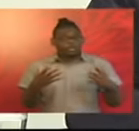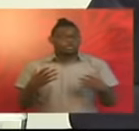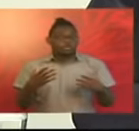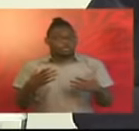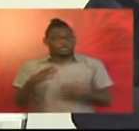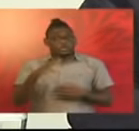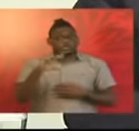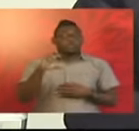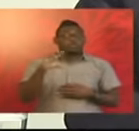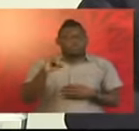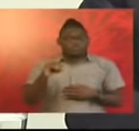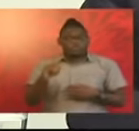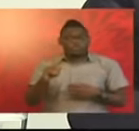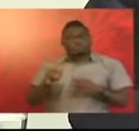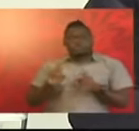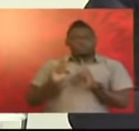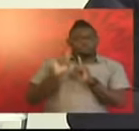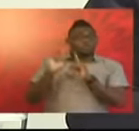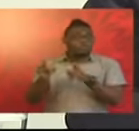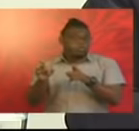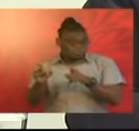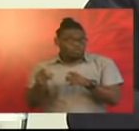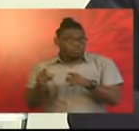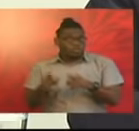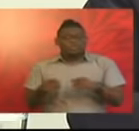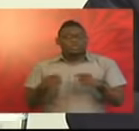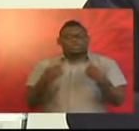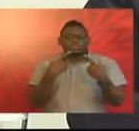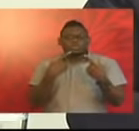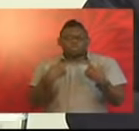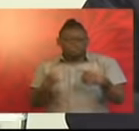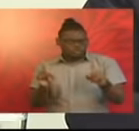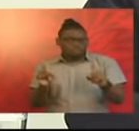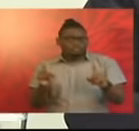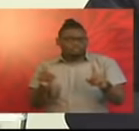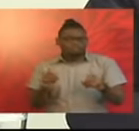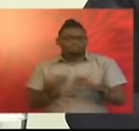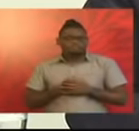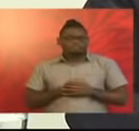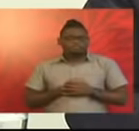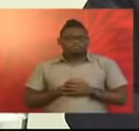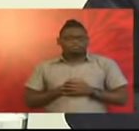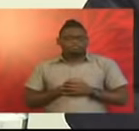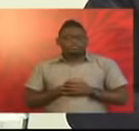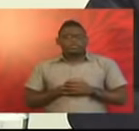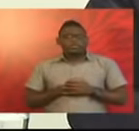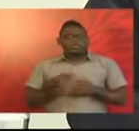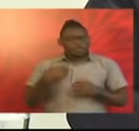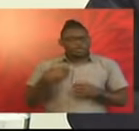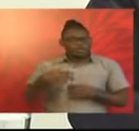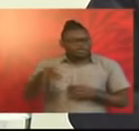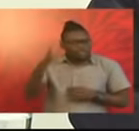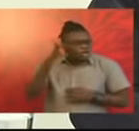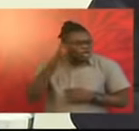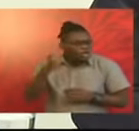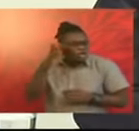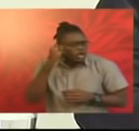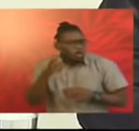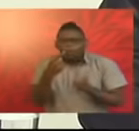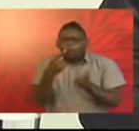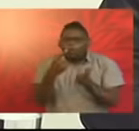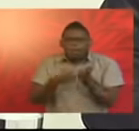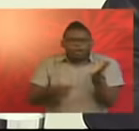You Speak segment. On You Speak, we reach out to you, the public, to hear your concerns and have members of our panel